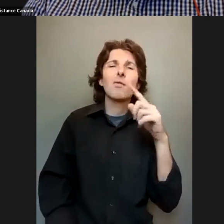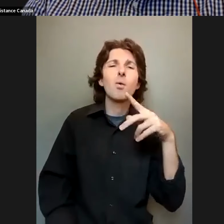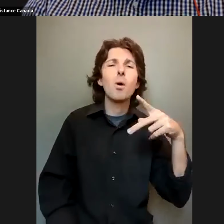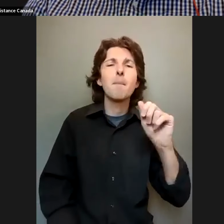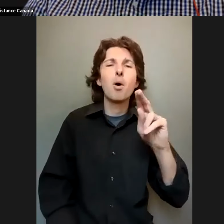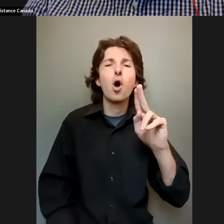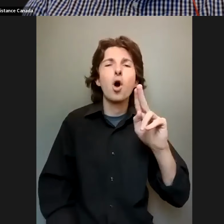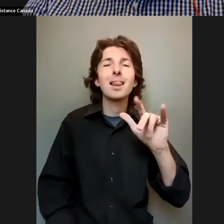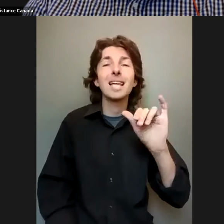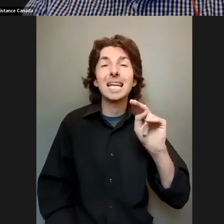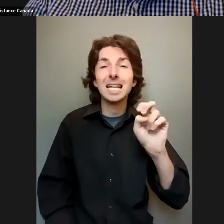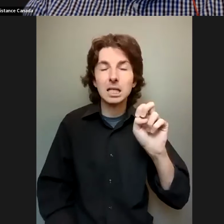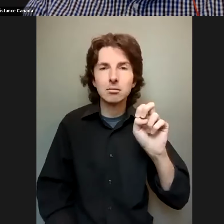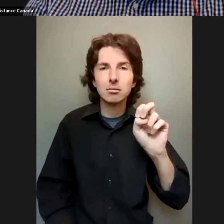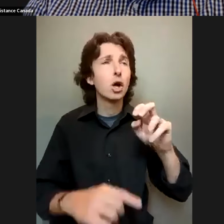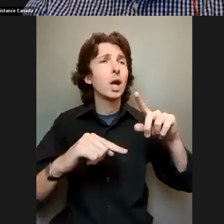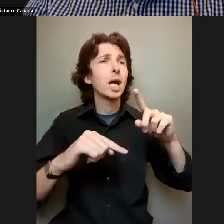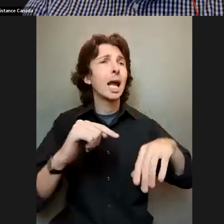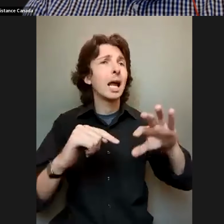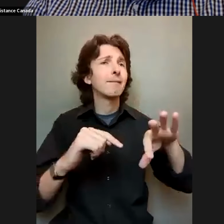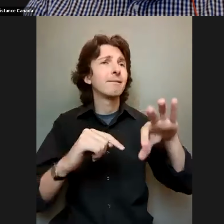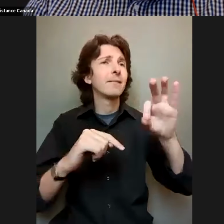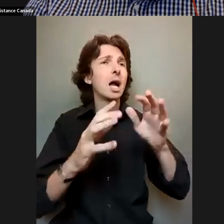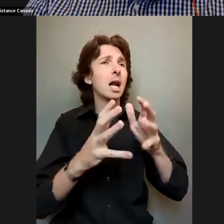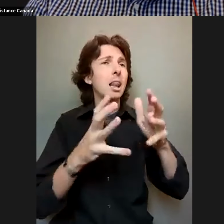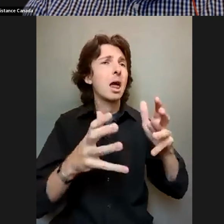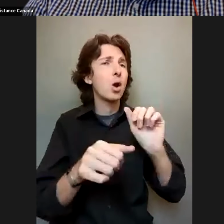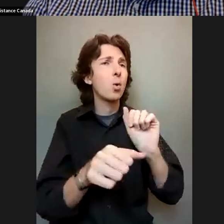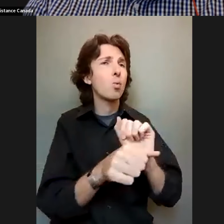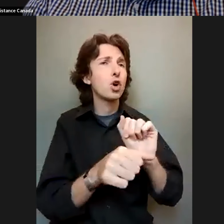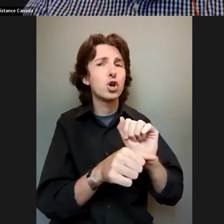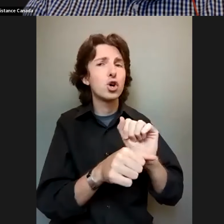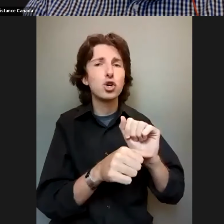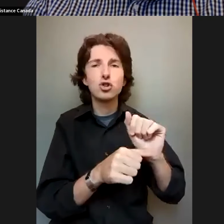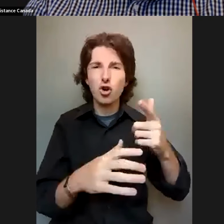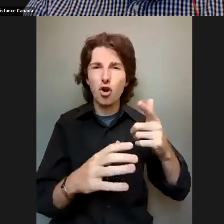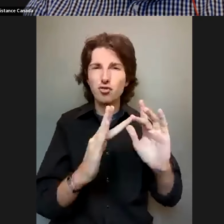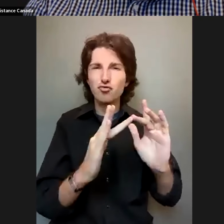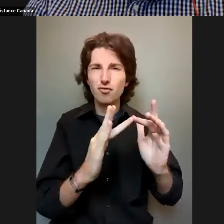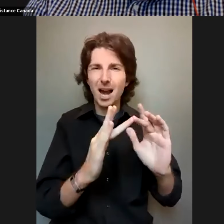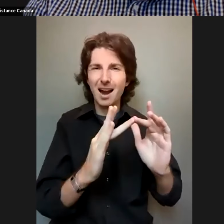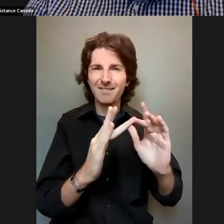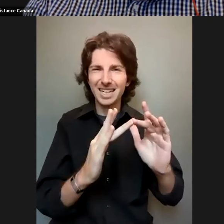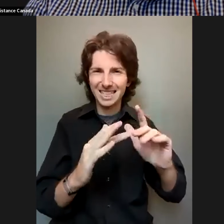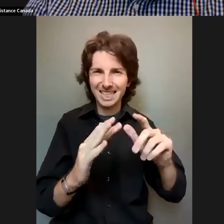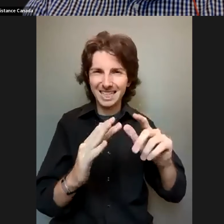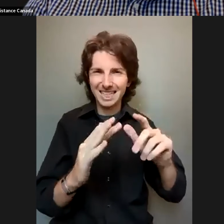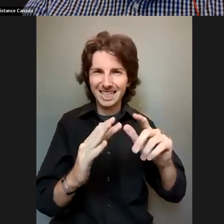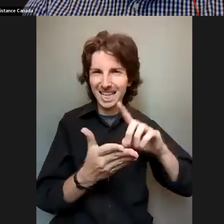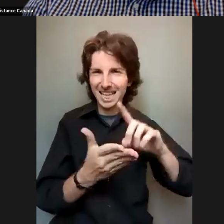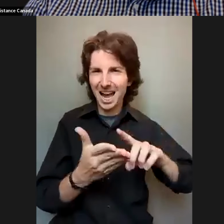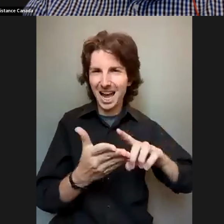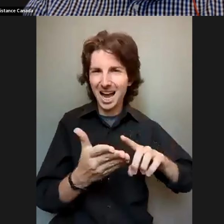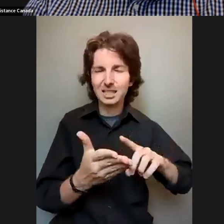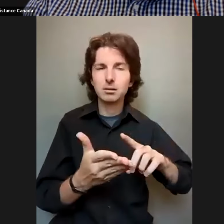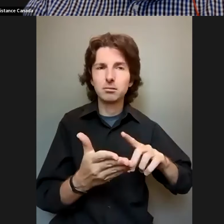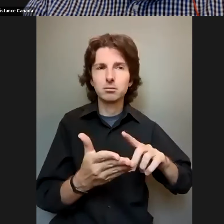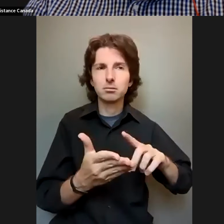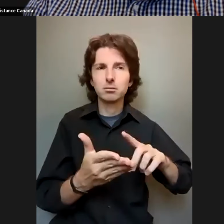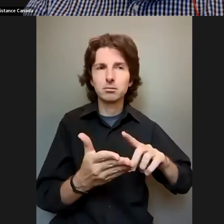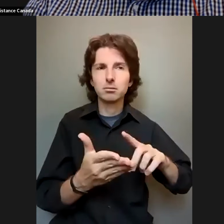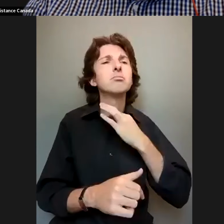that they can't find much work about graphic design on the buy and sell, and was wondering about if they should be looking